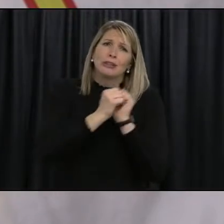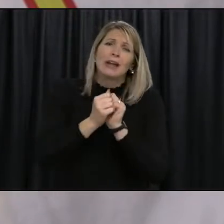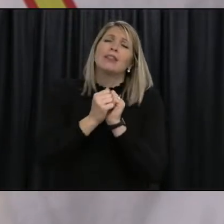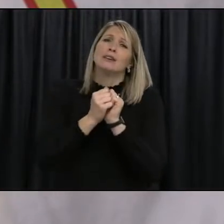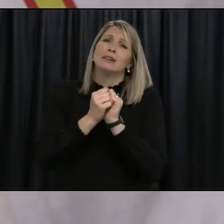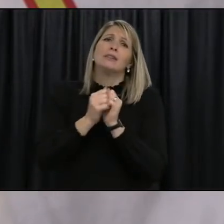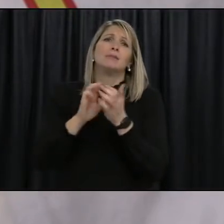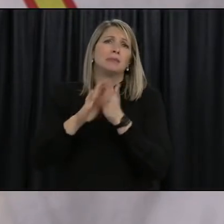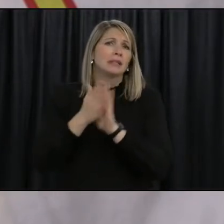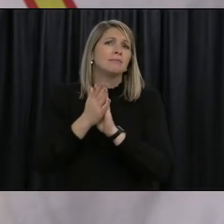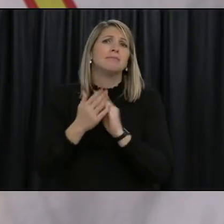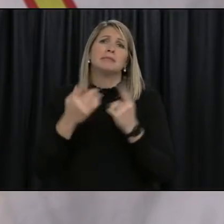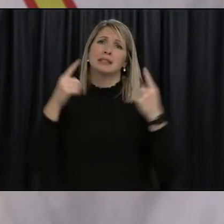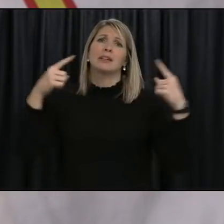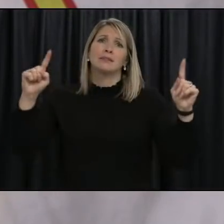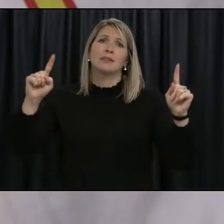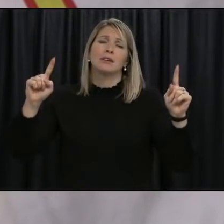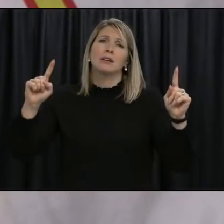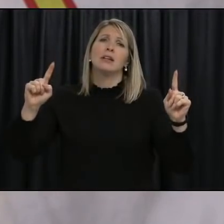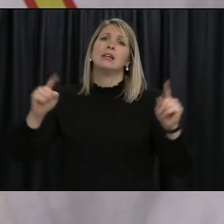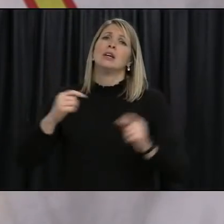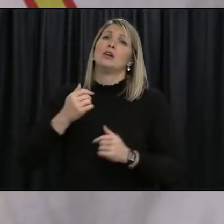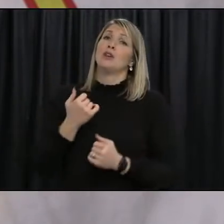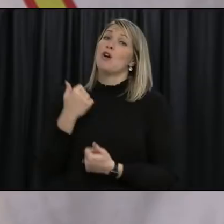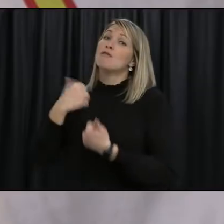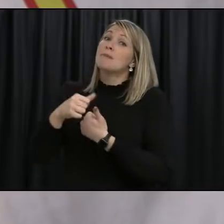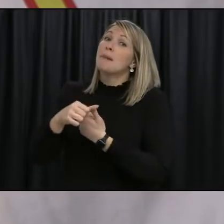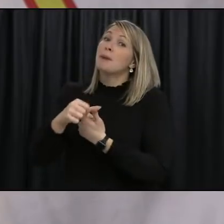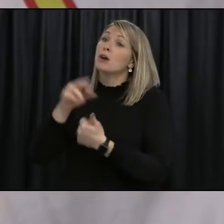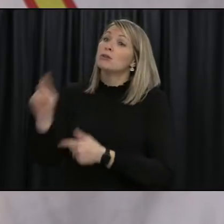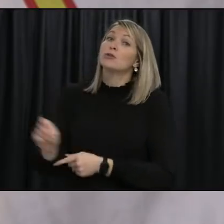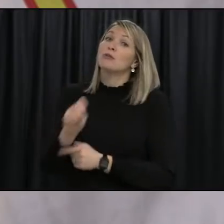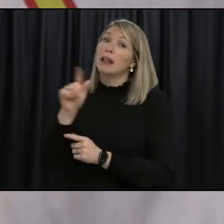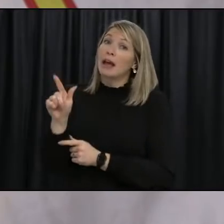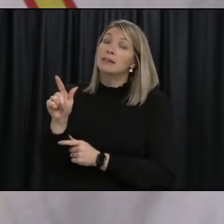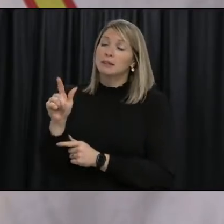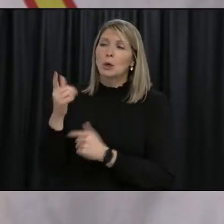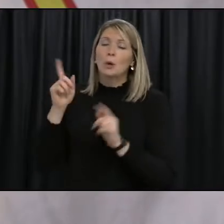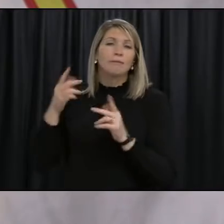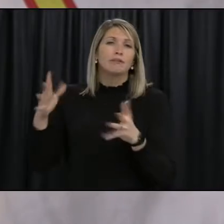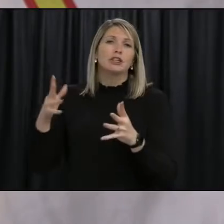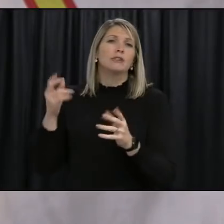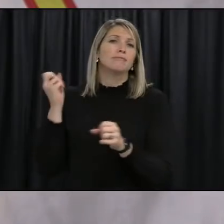So hold fast. Thank you. And don't forget to get your flu shot.